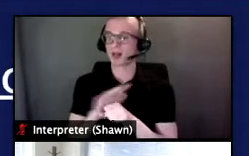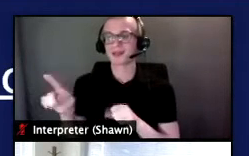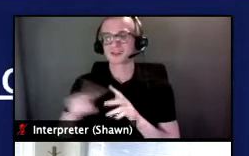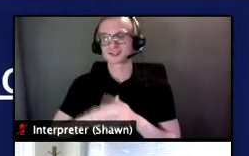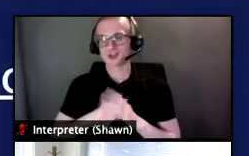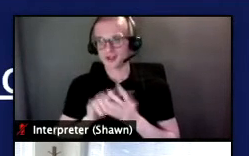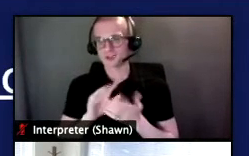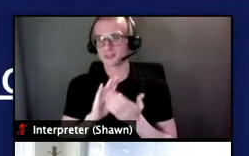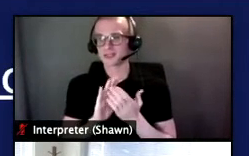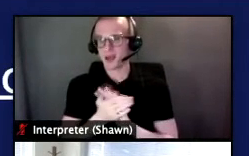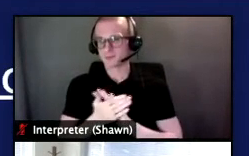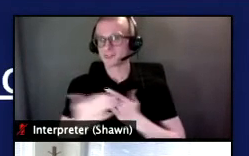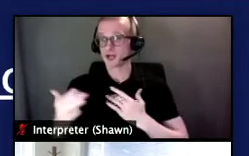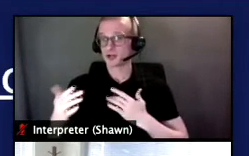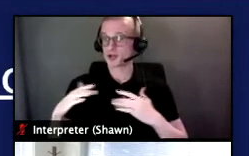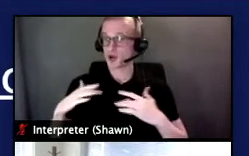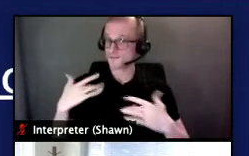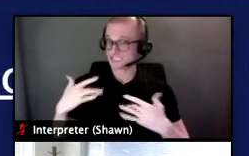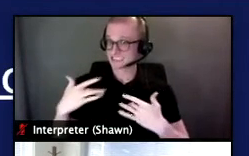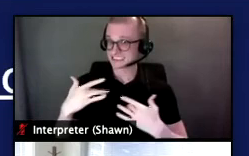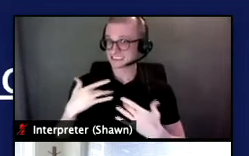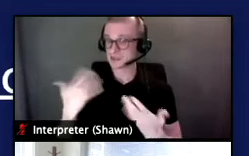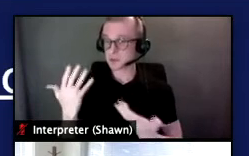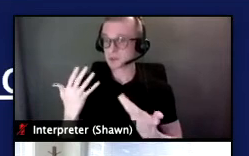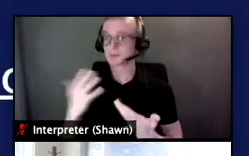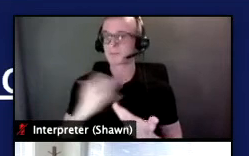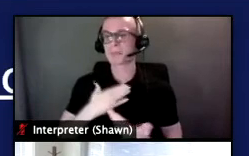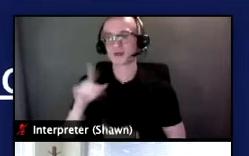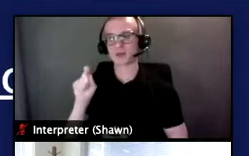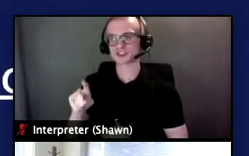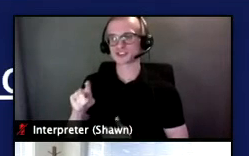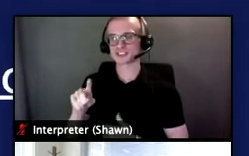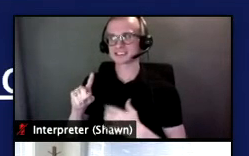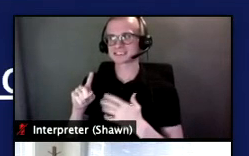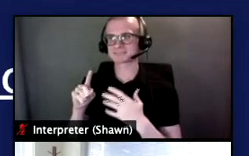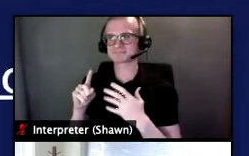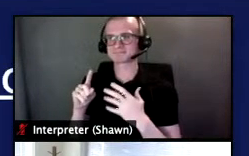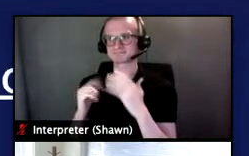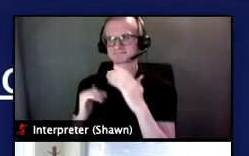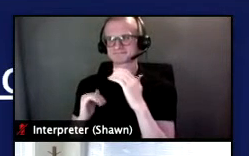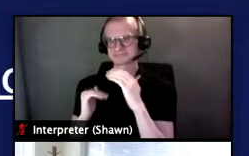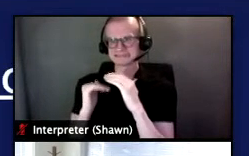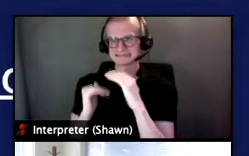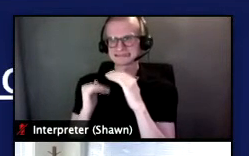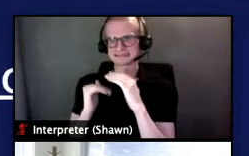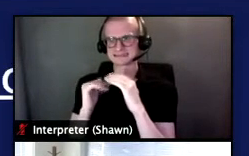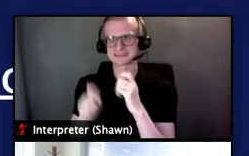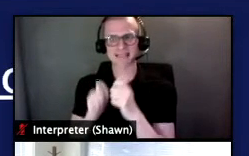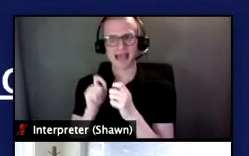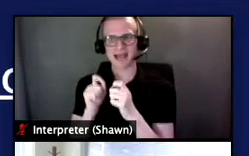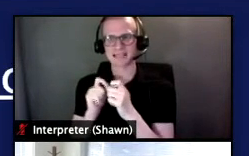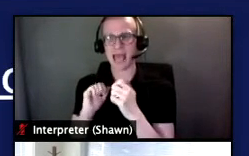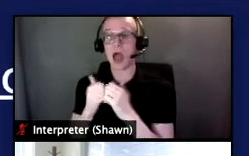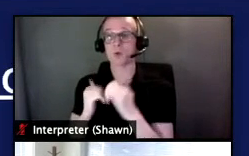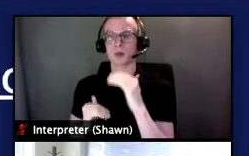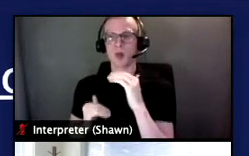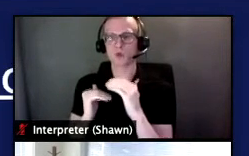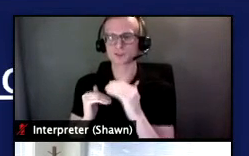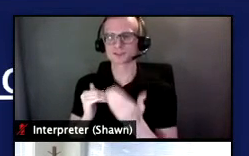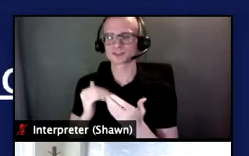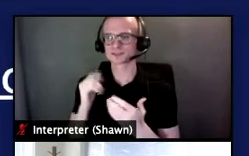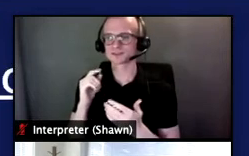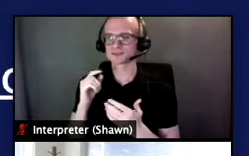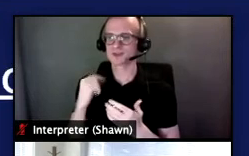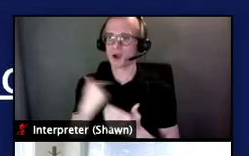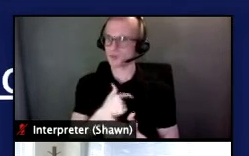part of my question is, how close are we getting to having to use these alternative care sites depending on the entire